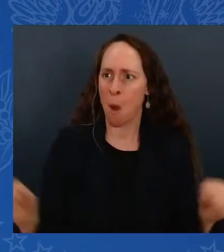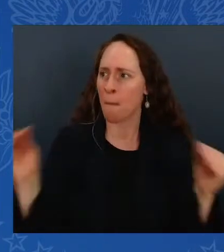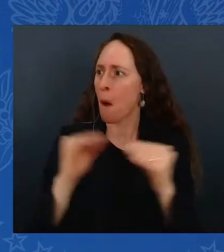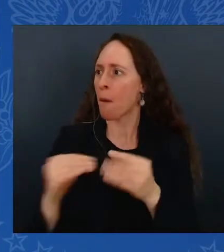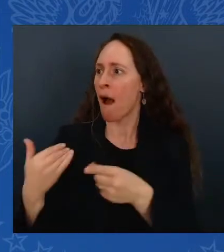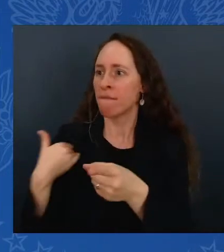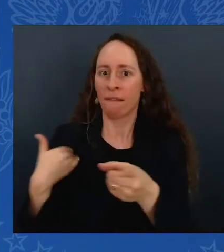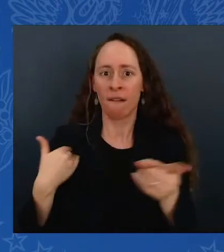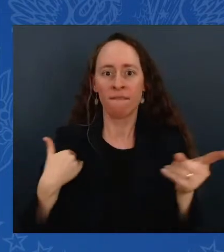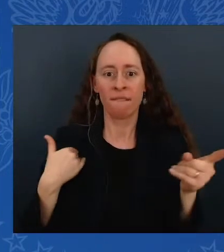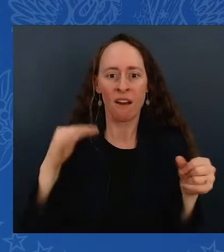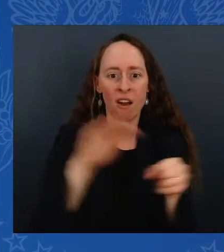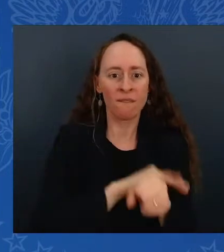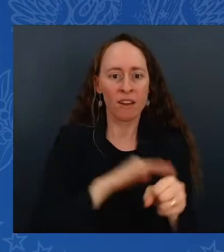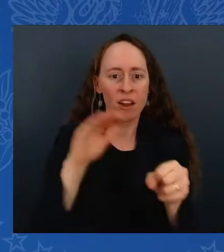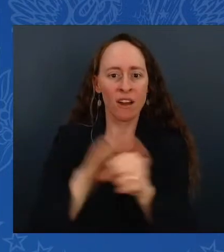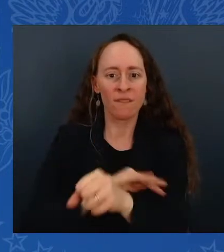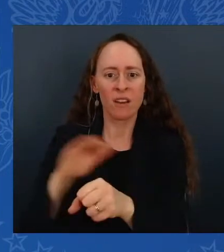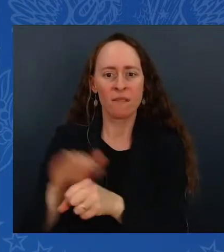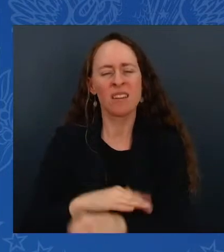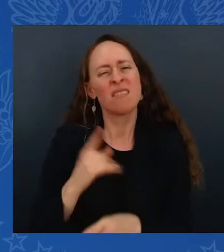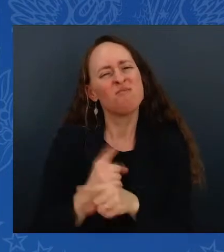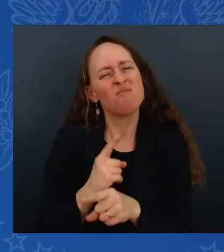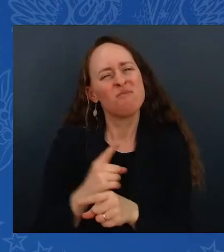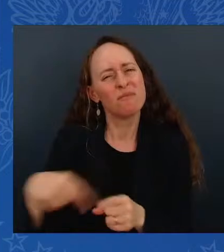The racial wealth gap